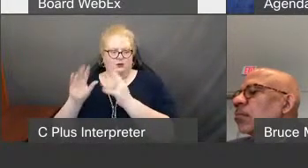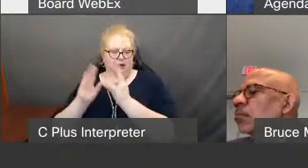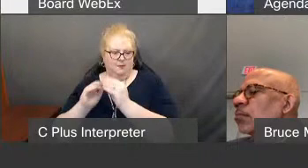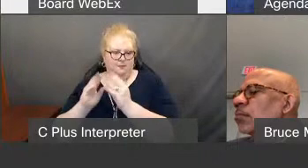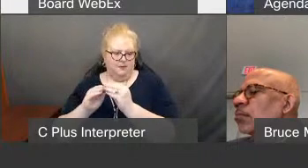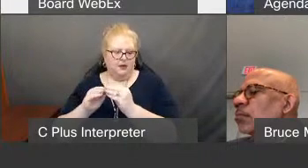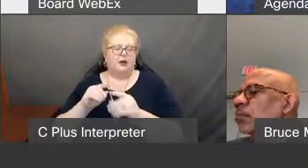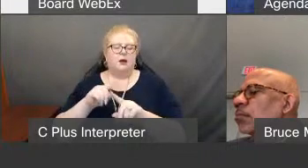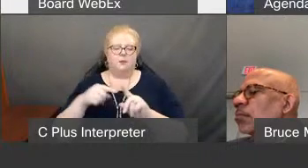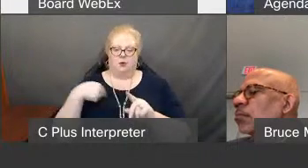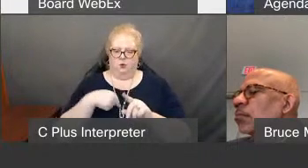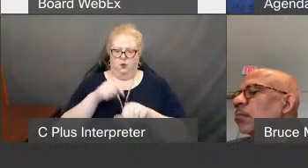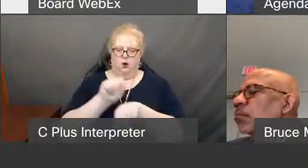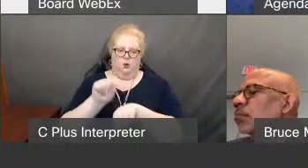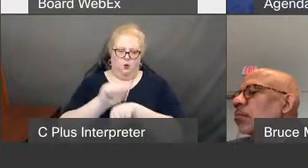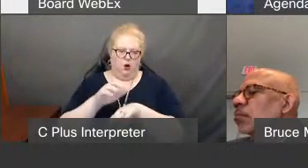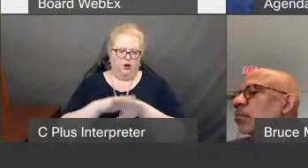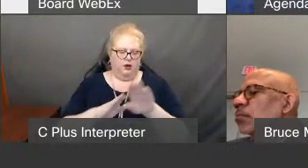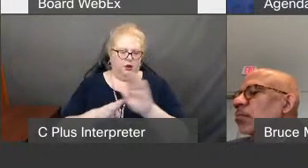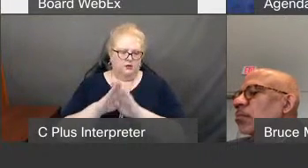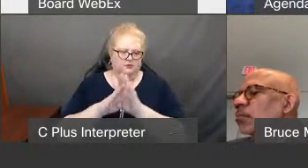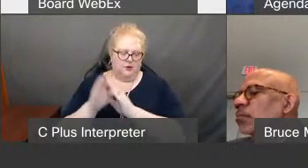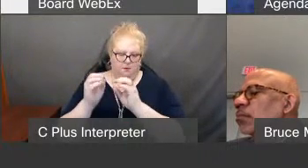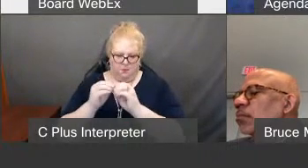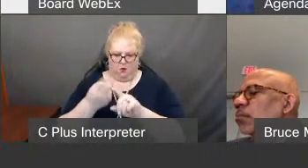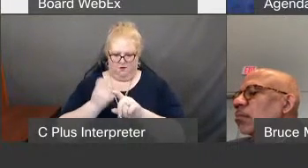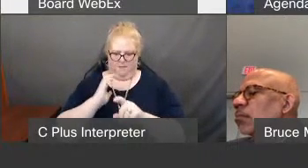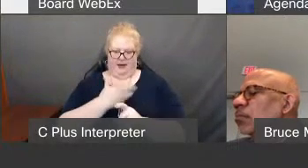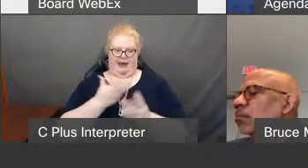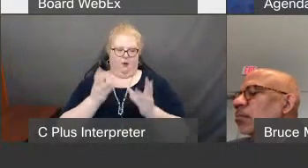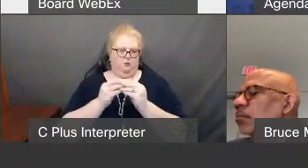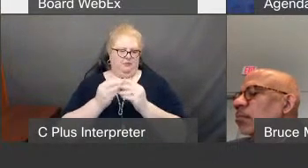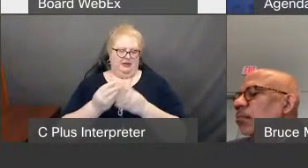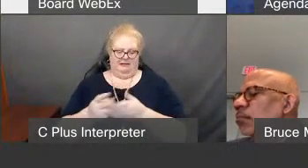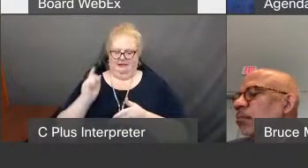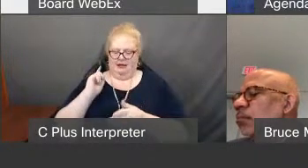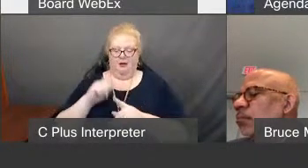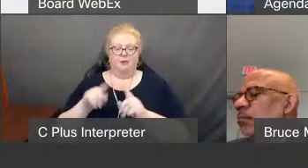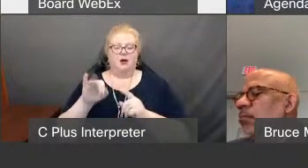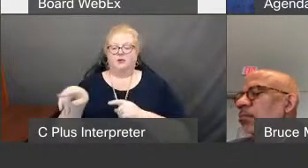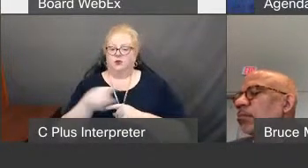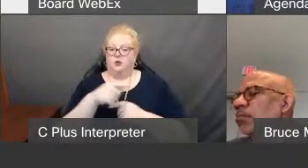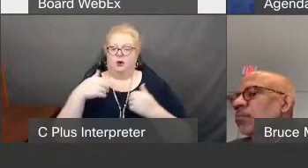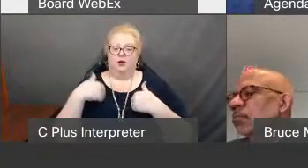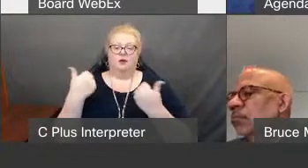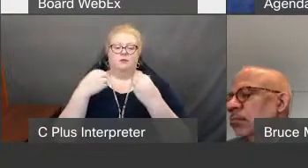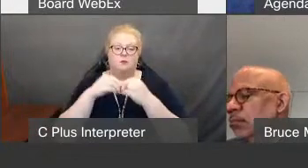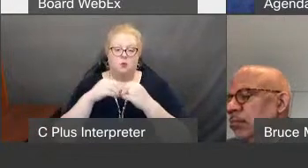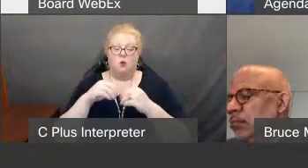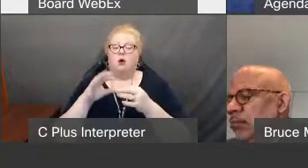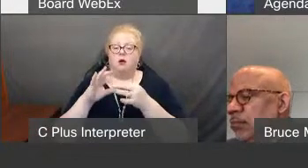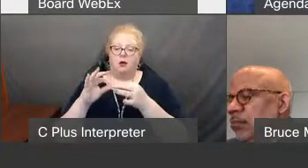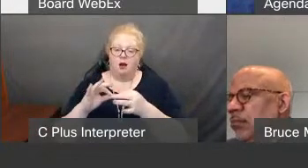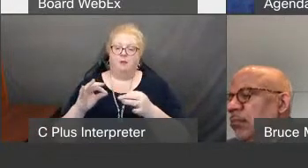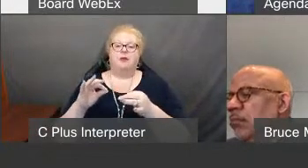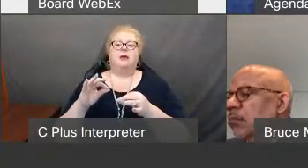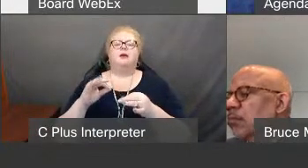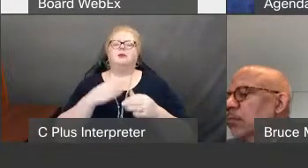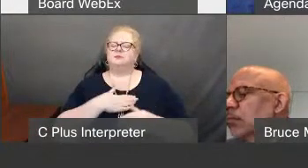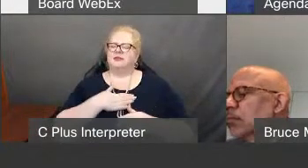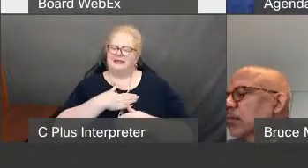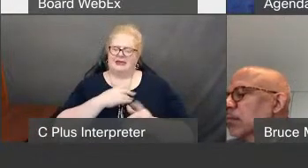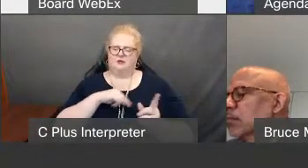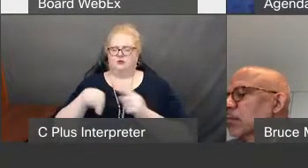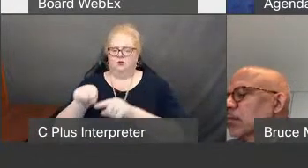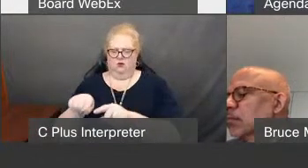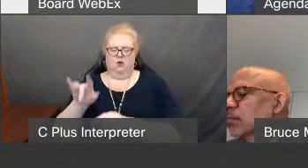working on. But if any of y'all have any other comments about how we have this structured at this point, we're more than happy to hear those, go over them, discuss them, and